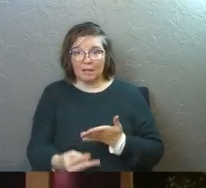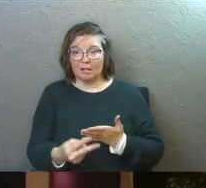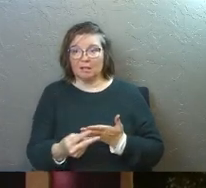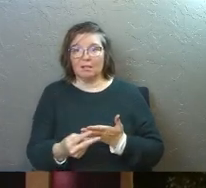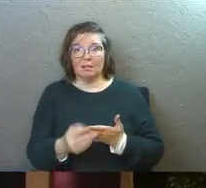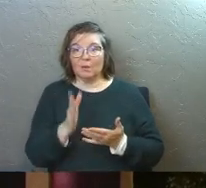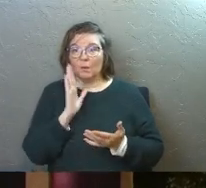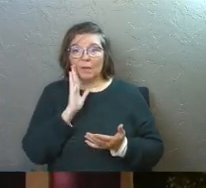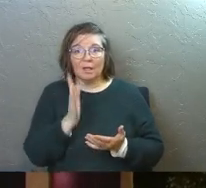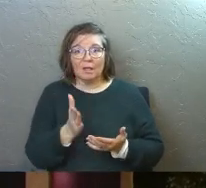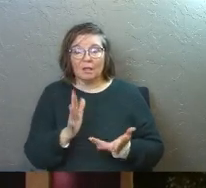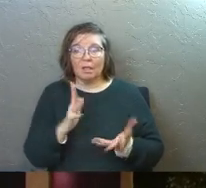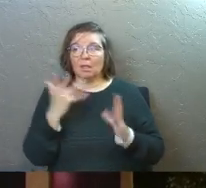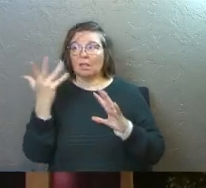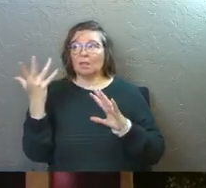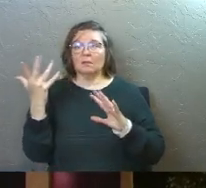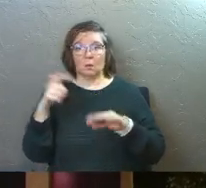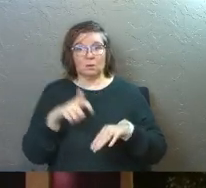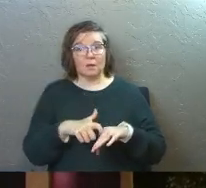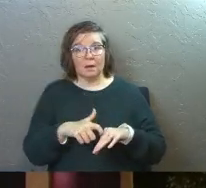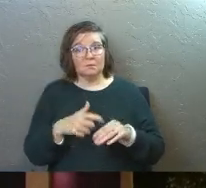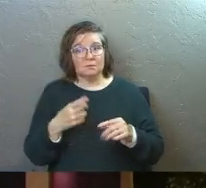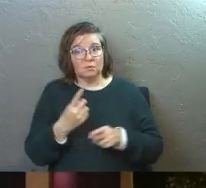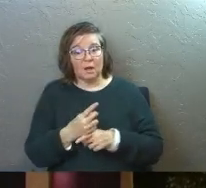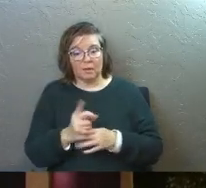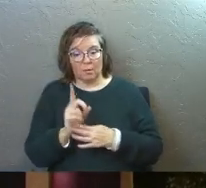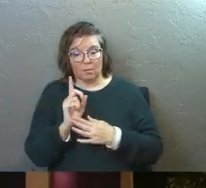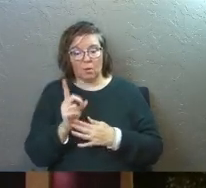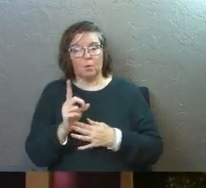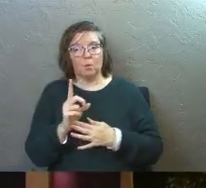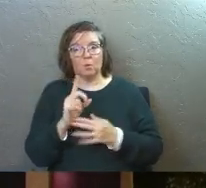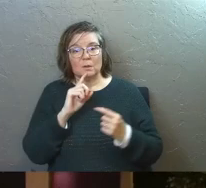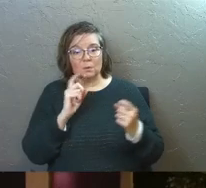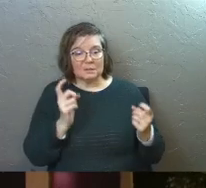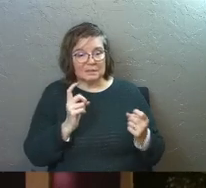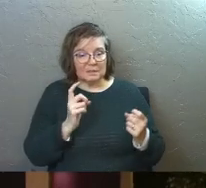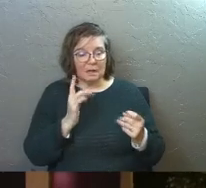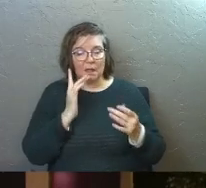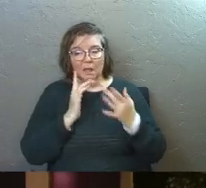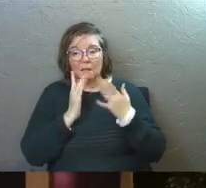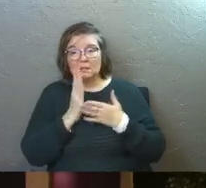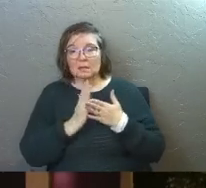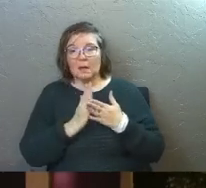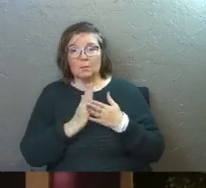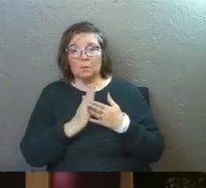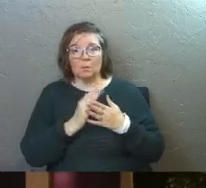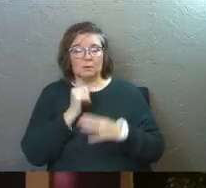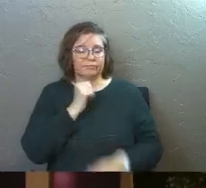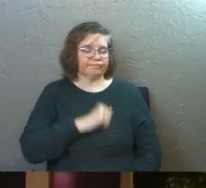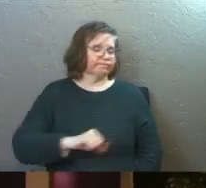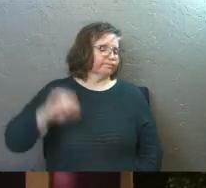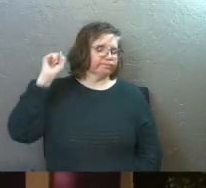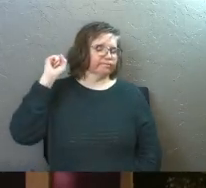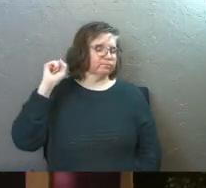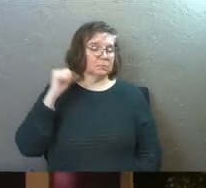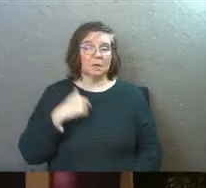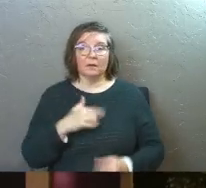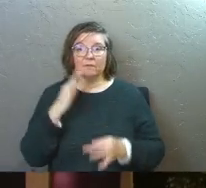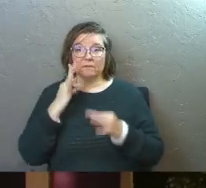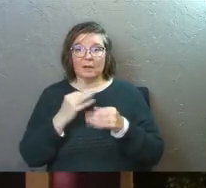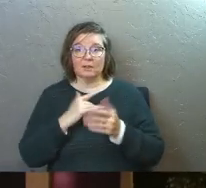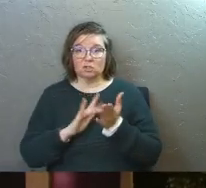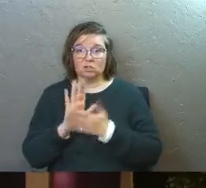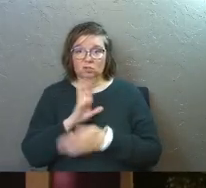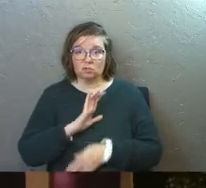our faithfulness to God. There will be seasons, right? There will be moments. We will sin. We will come up short. Some will even completely deny faith in